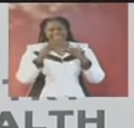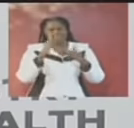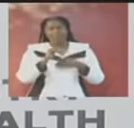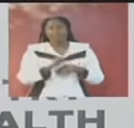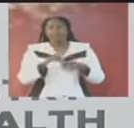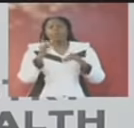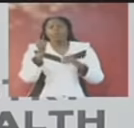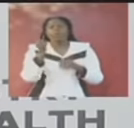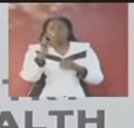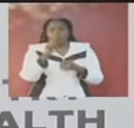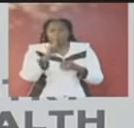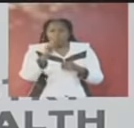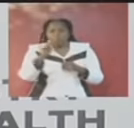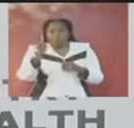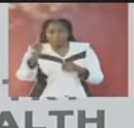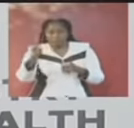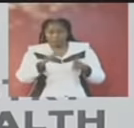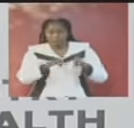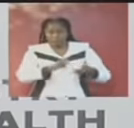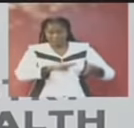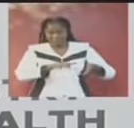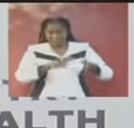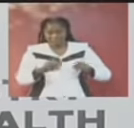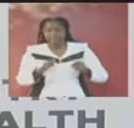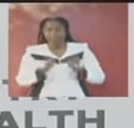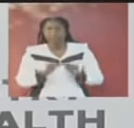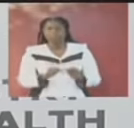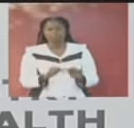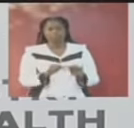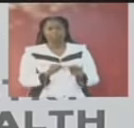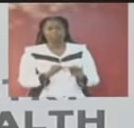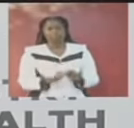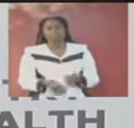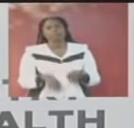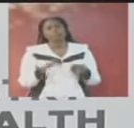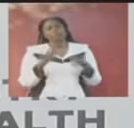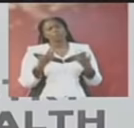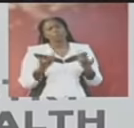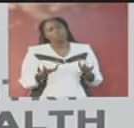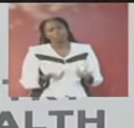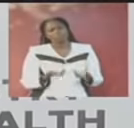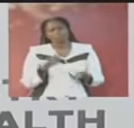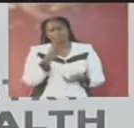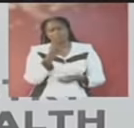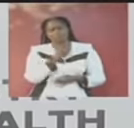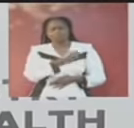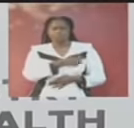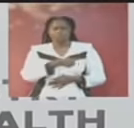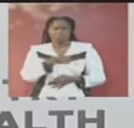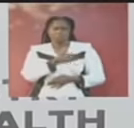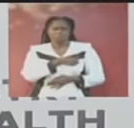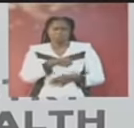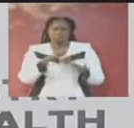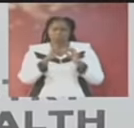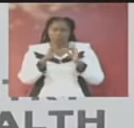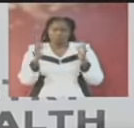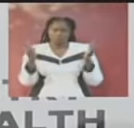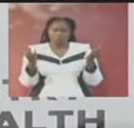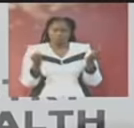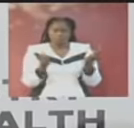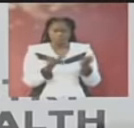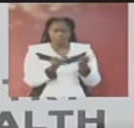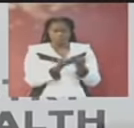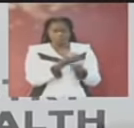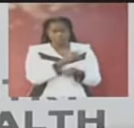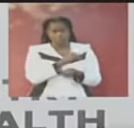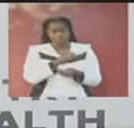111 persons. We, of course, extend condolences and sympathy to the family members of the